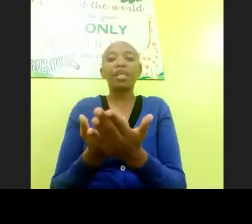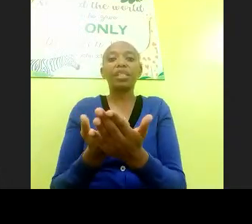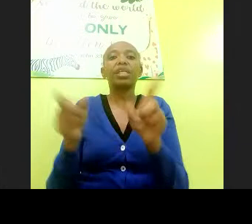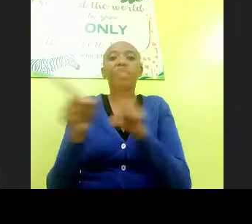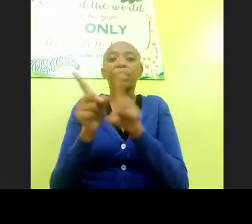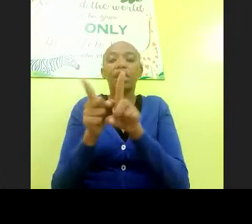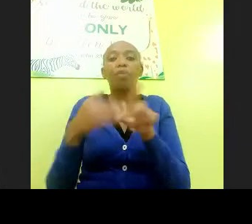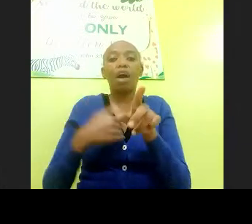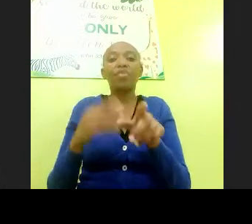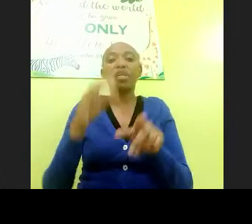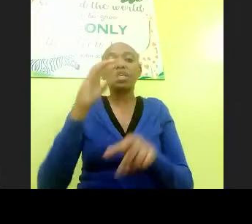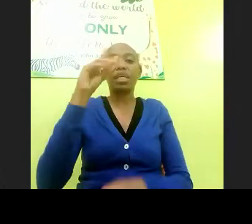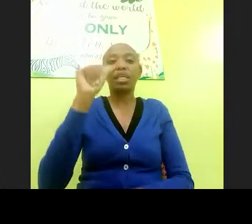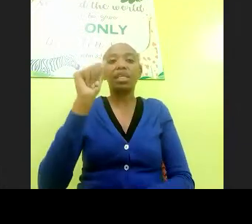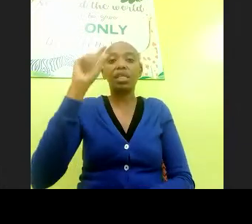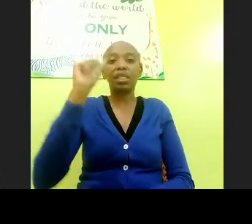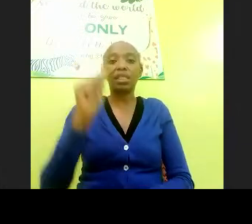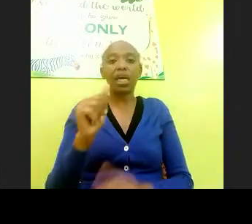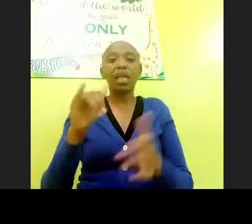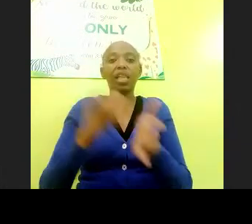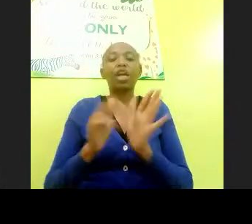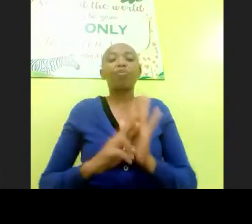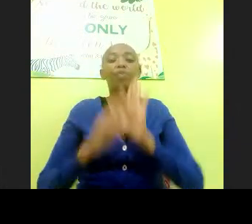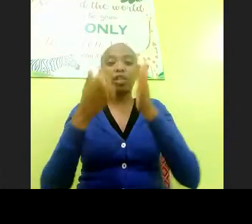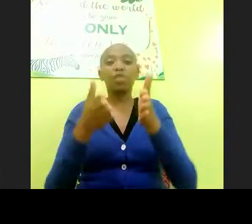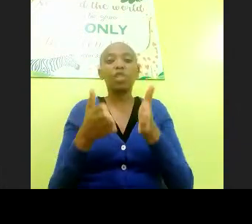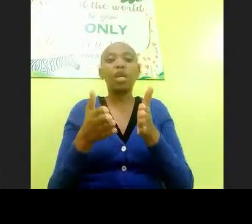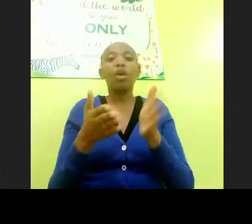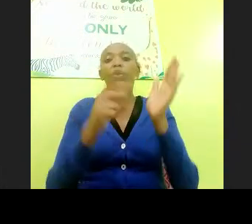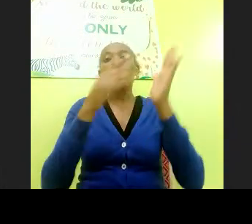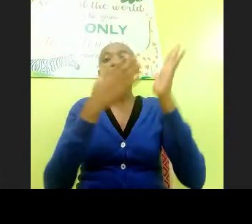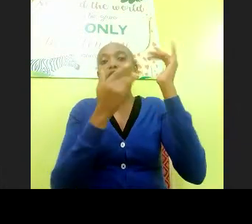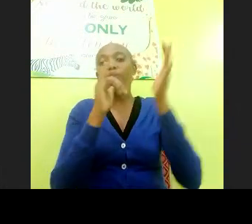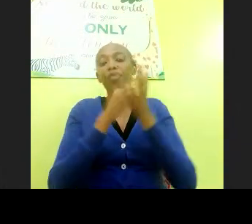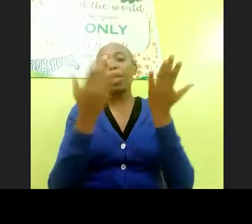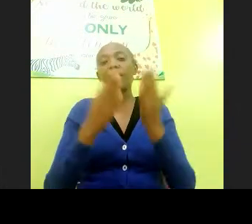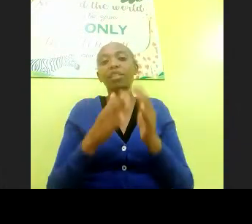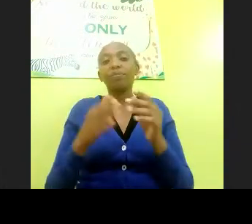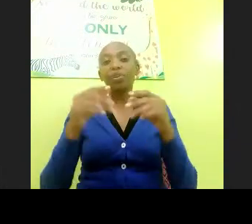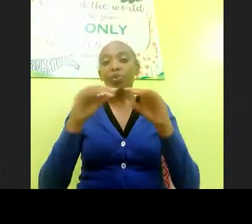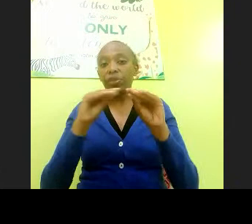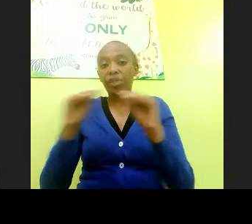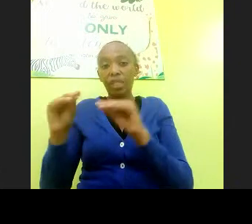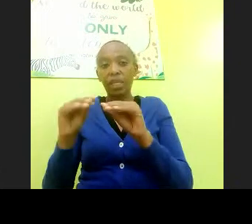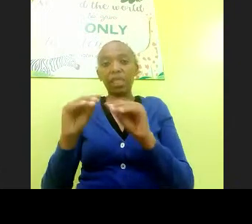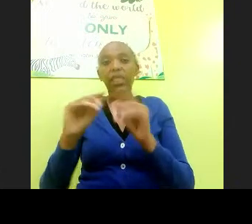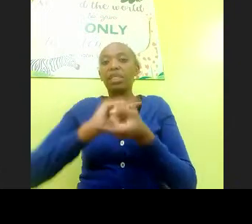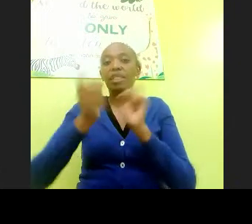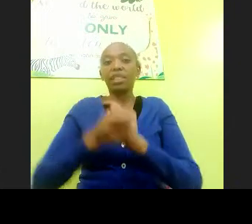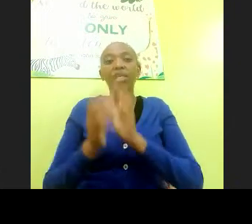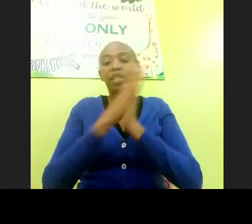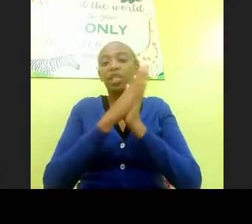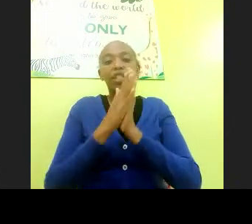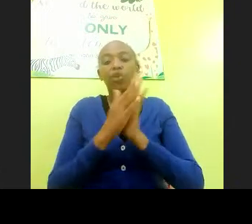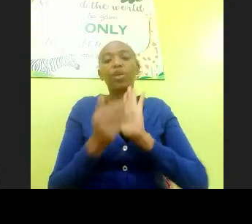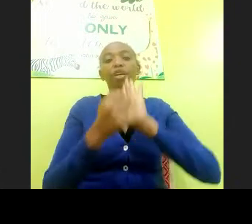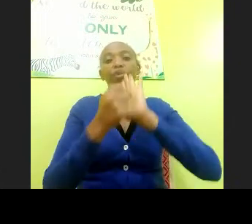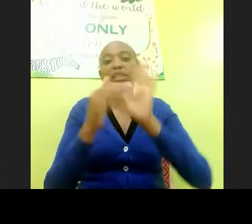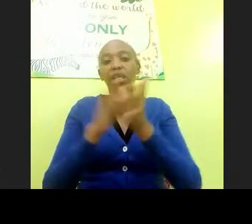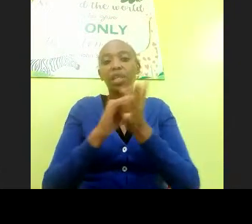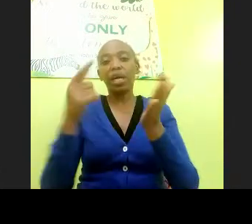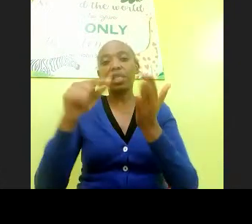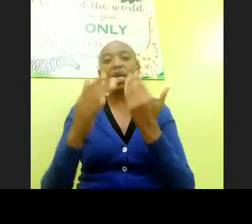data that will be presented today, we really hope that we'll start shifting the narrative and demonstrating that a